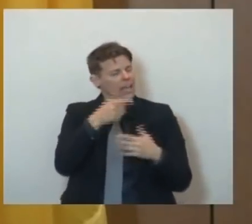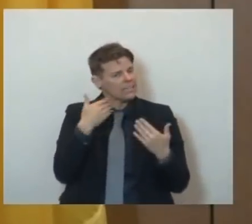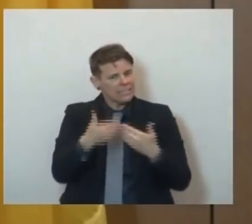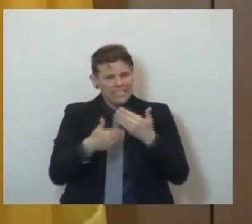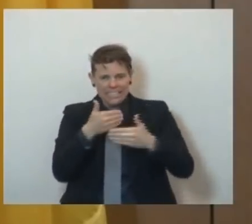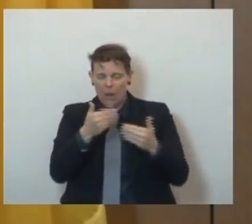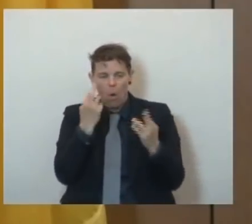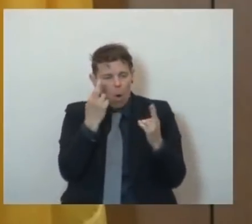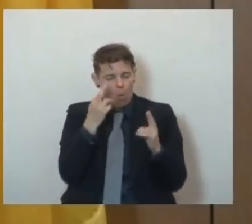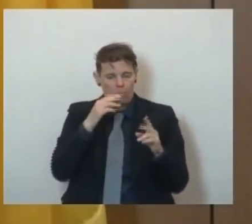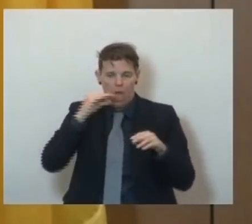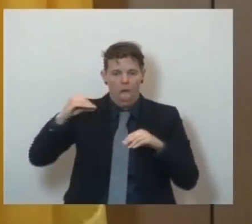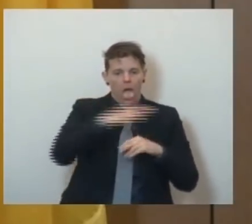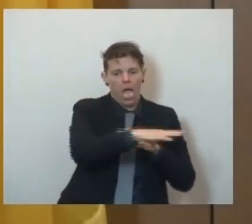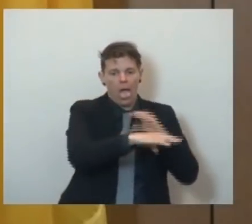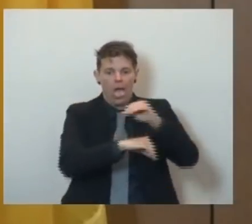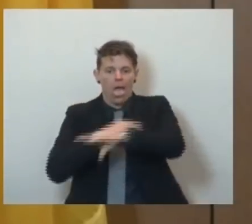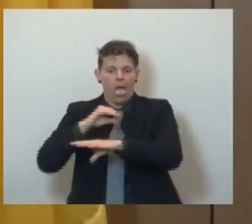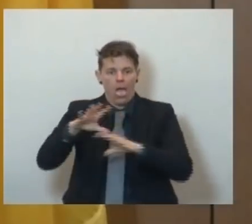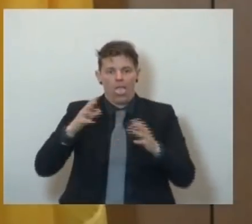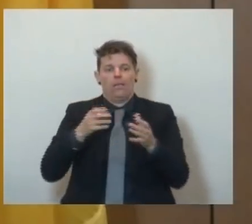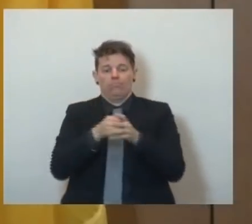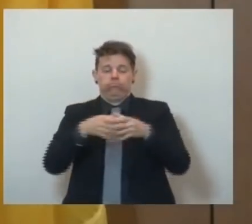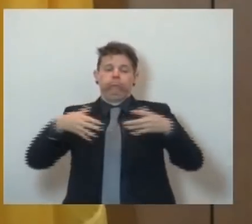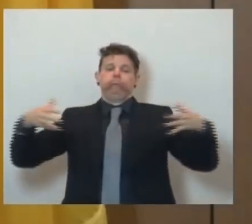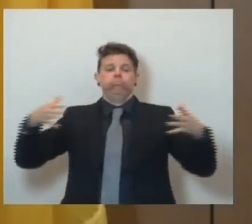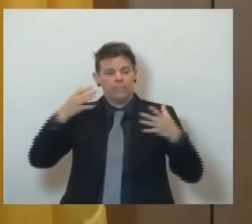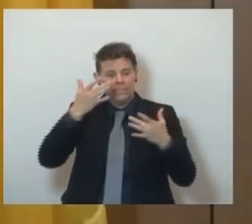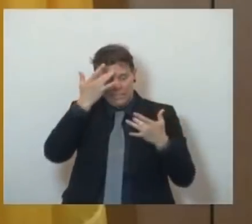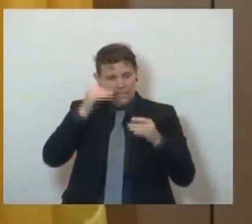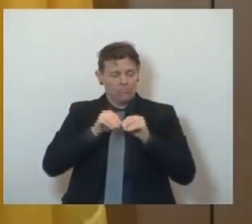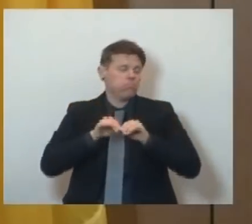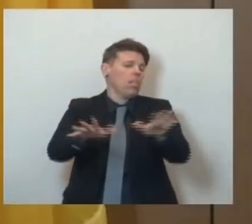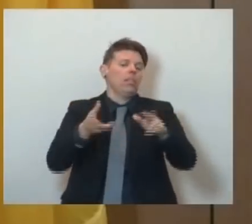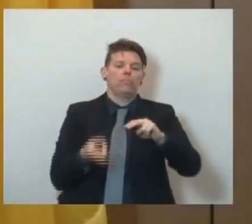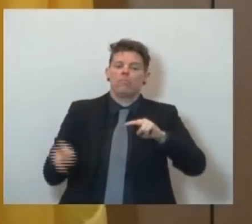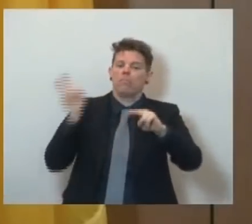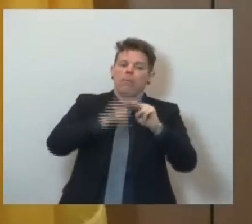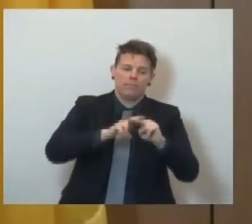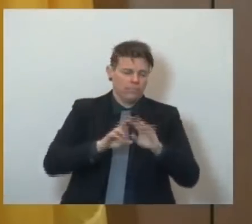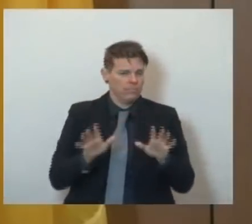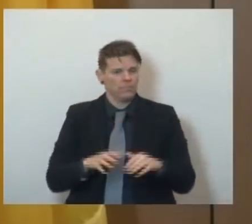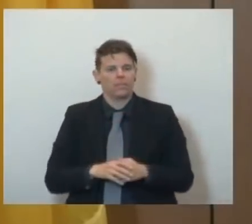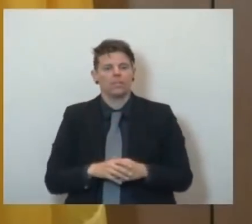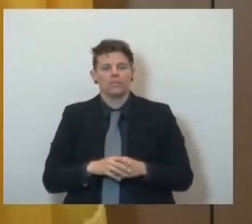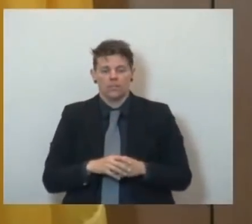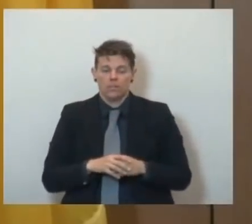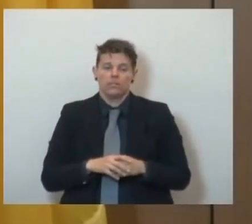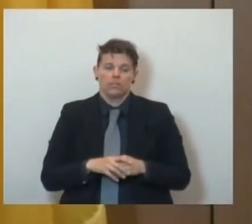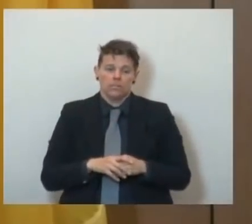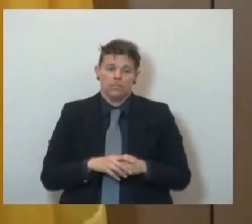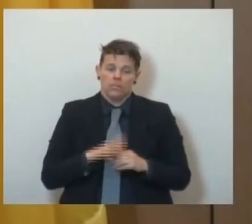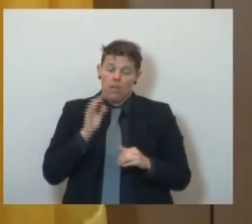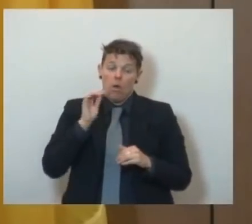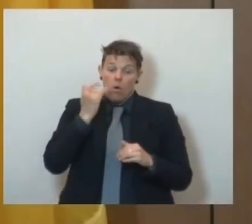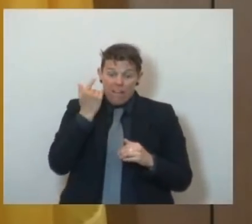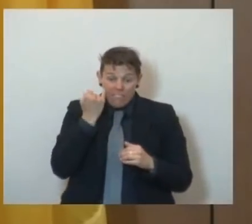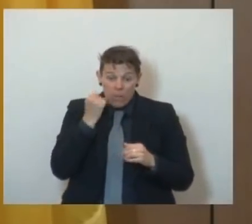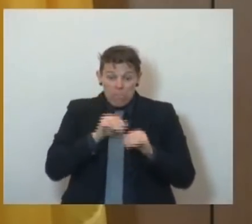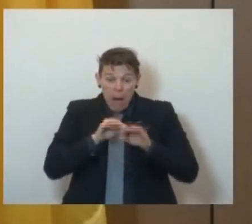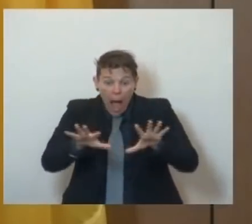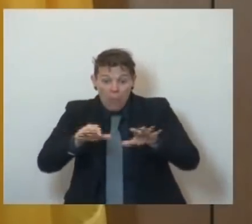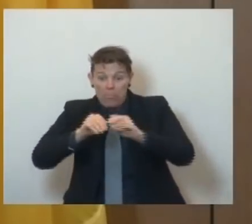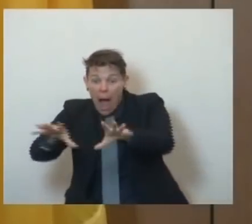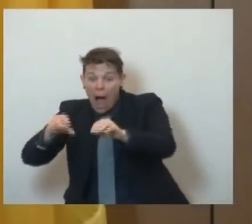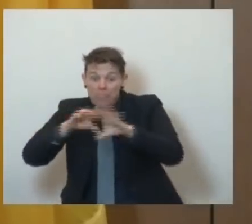have widespread COVID-19 infection rates are incredibly challenging. A team goes in,